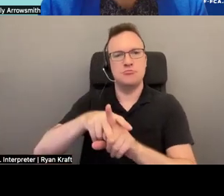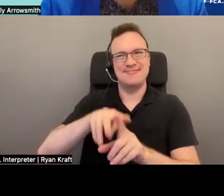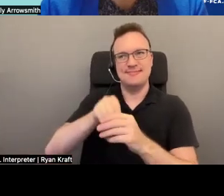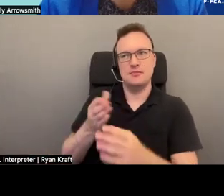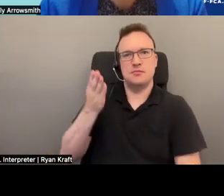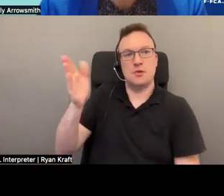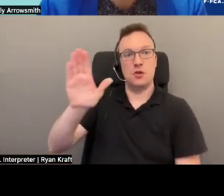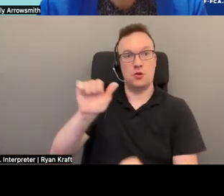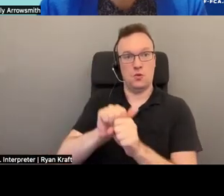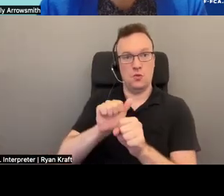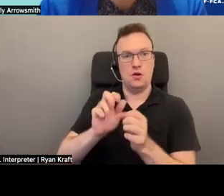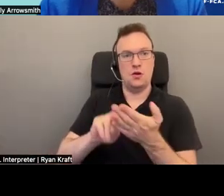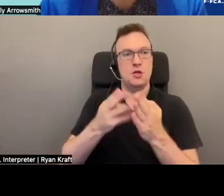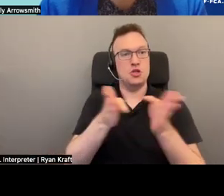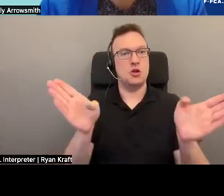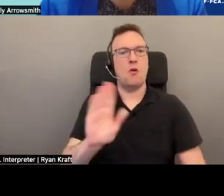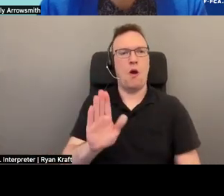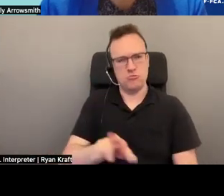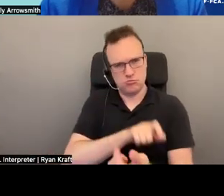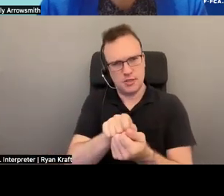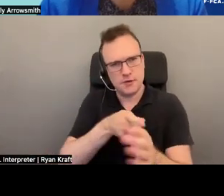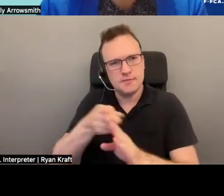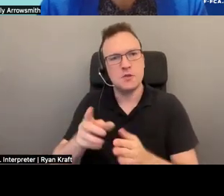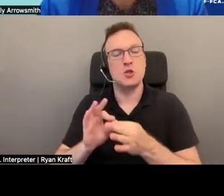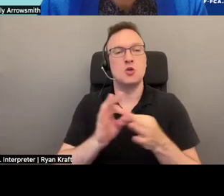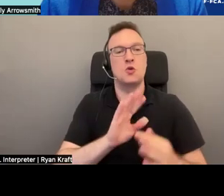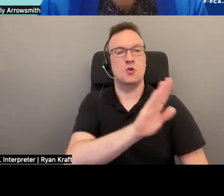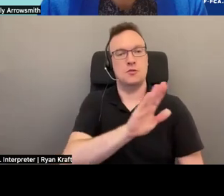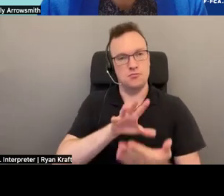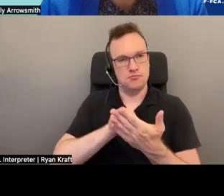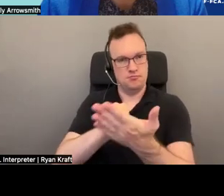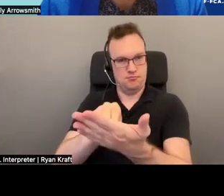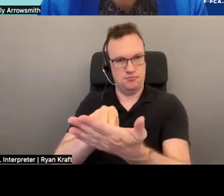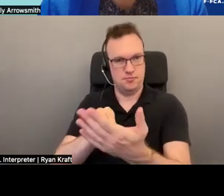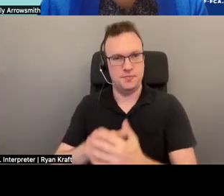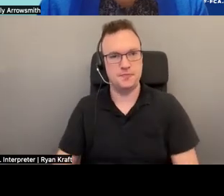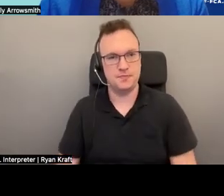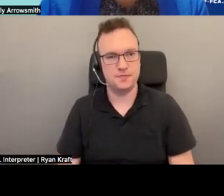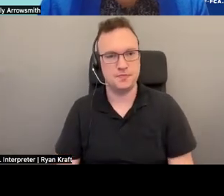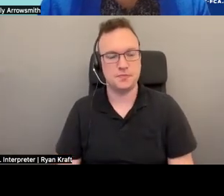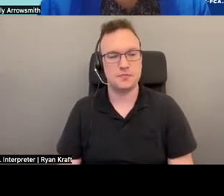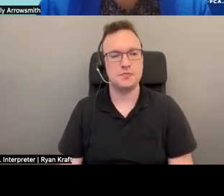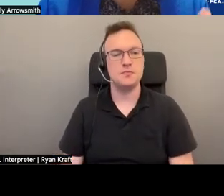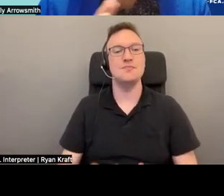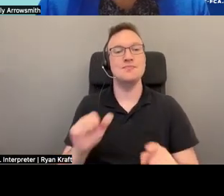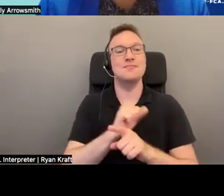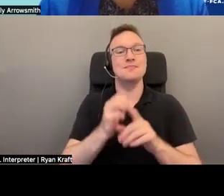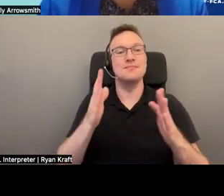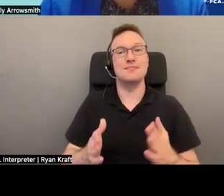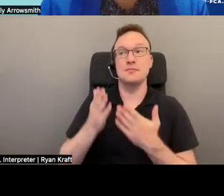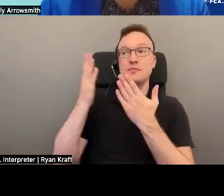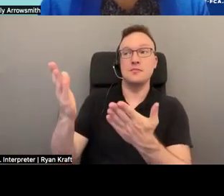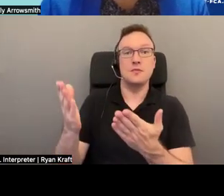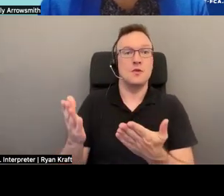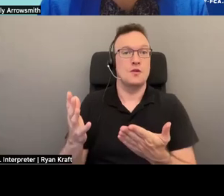context of the skilled trades workplace. Apprentices can access this resource at